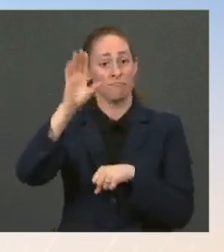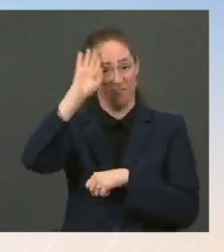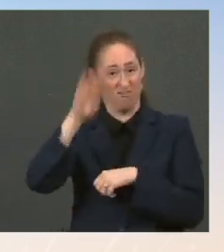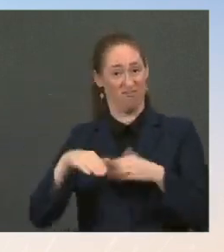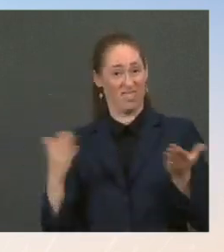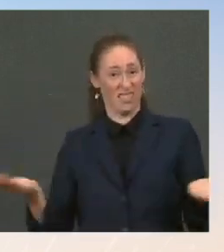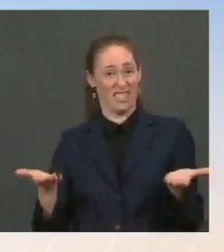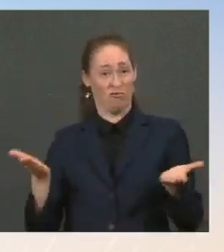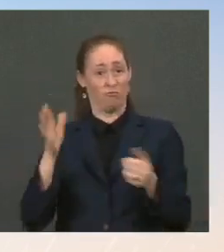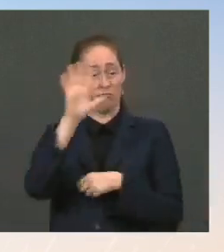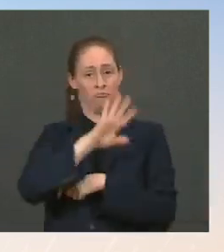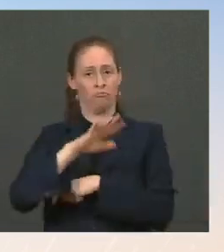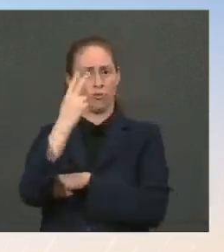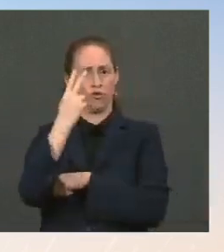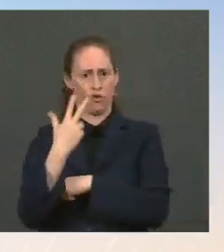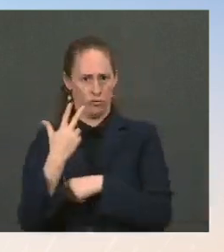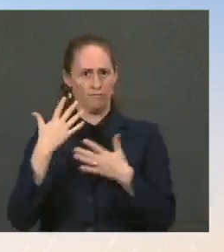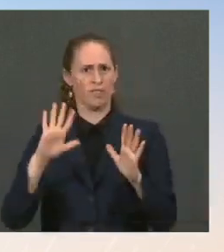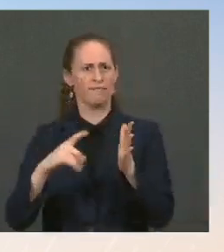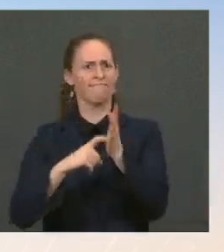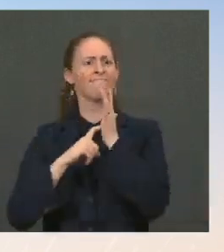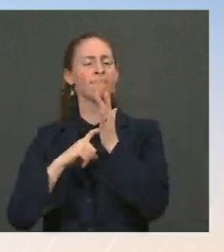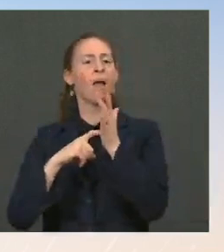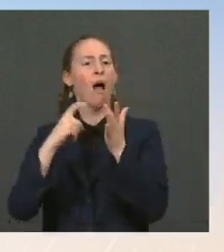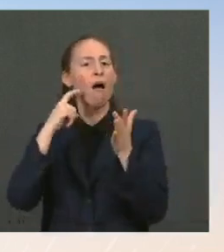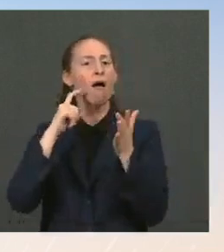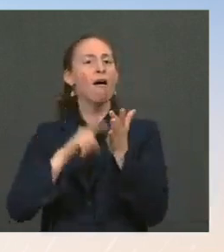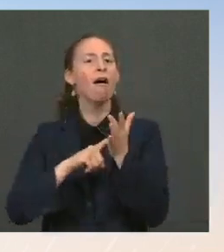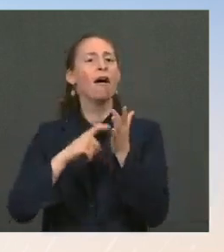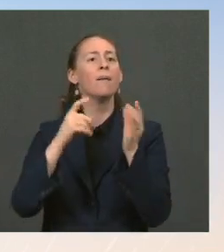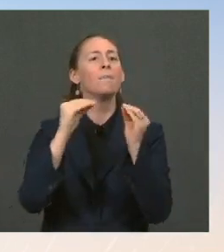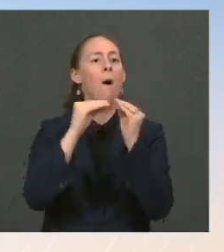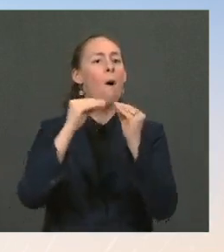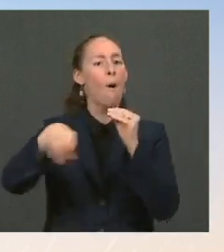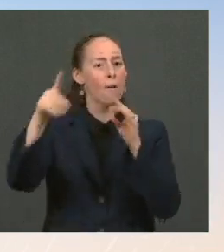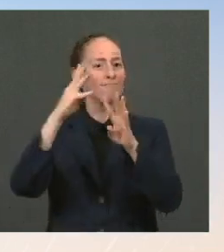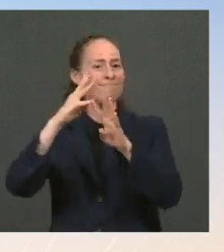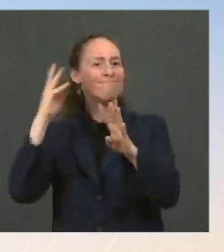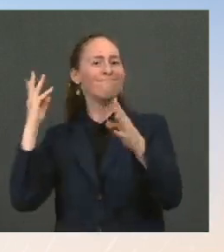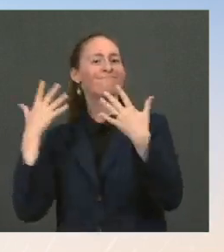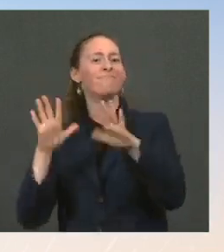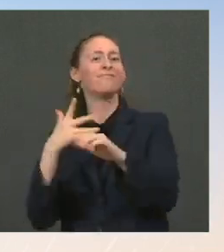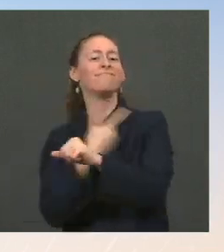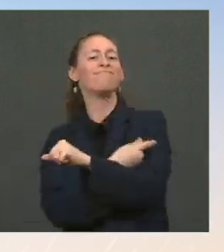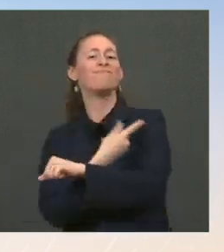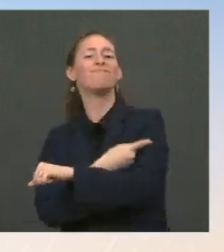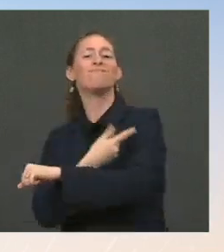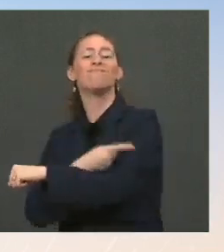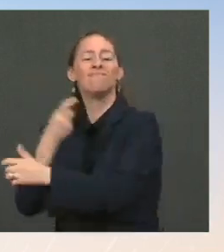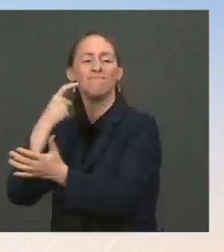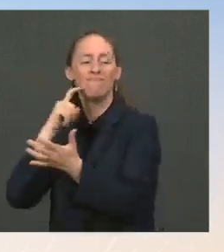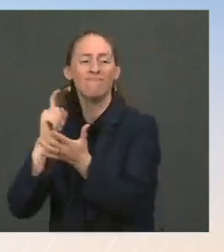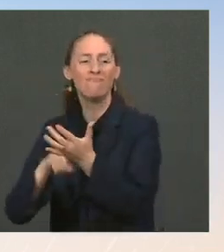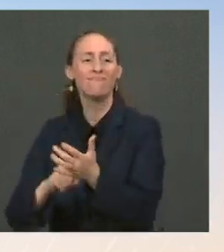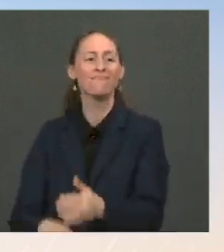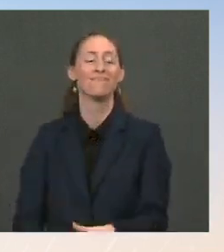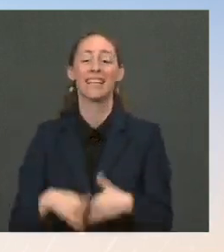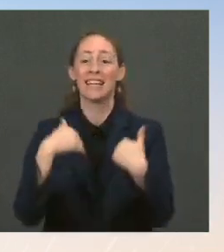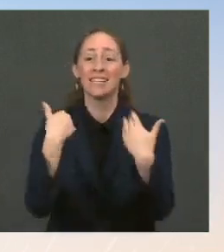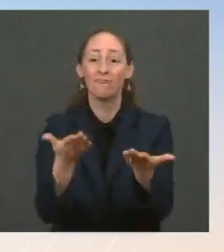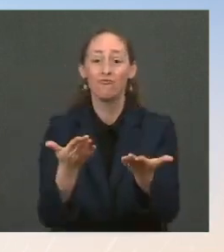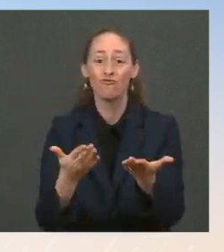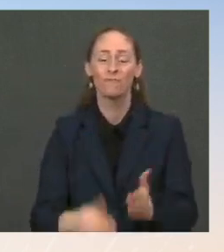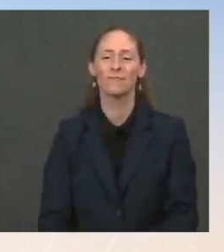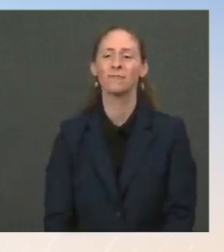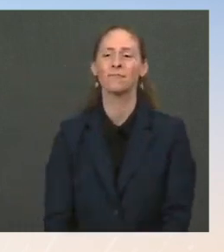growing momentum for vaccination requirements across the sectors and across the country. Alex, go ahead. Jen, I was hoping